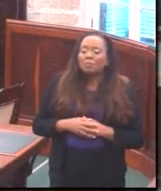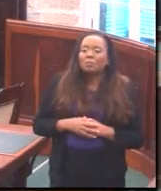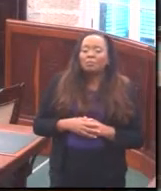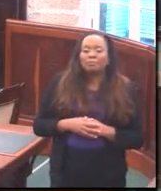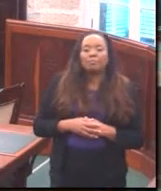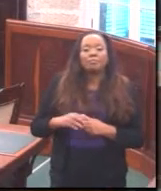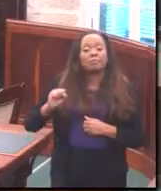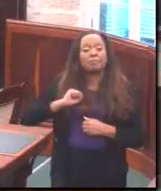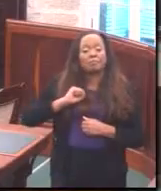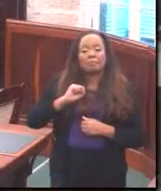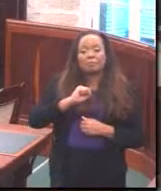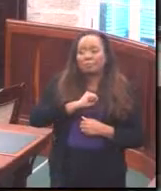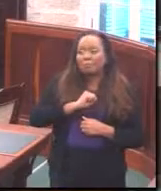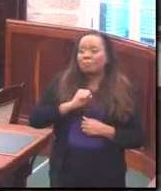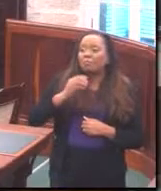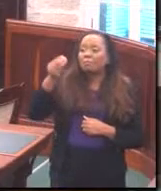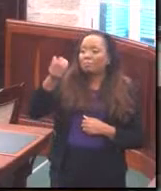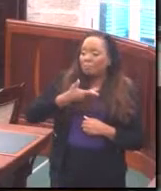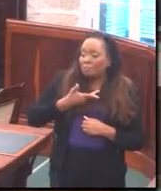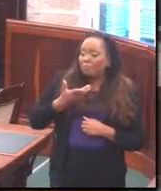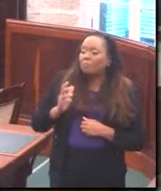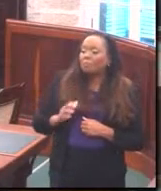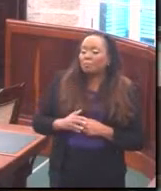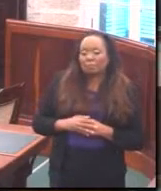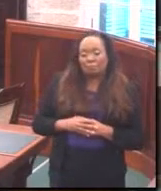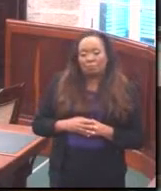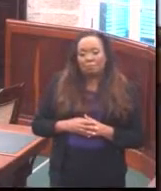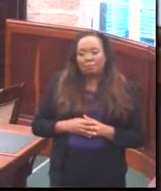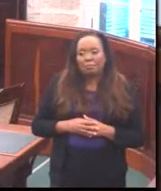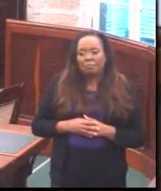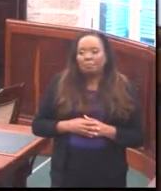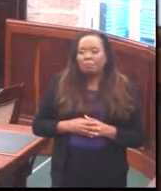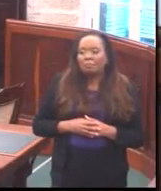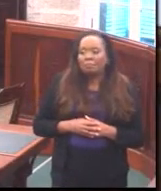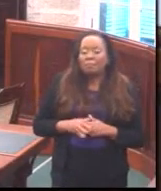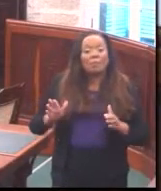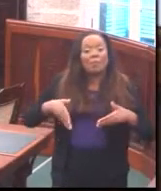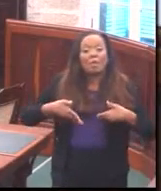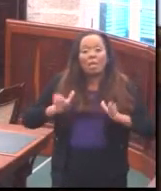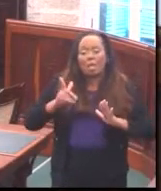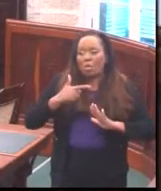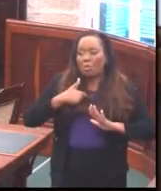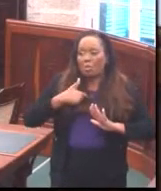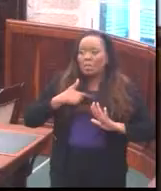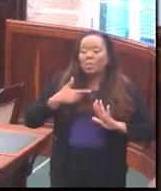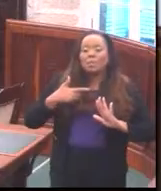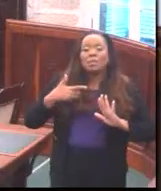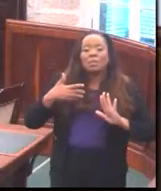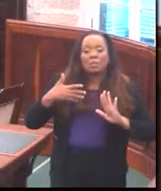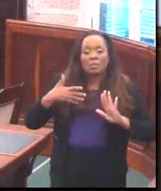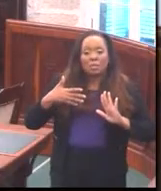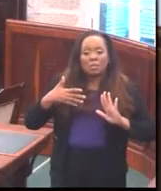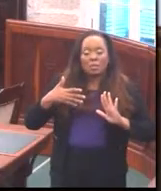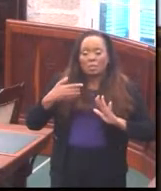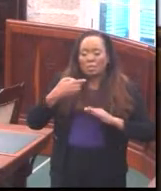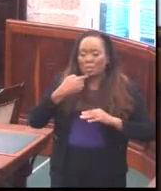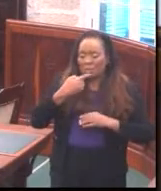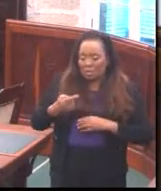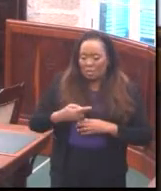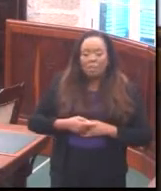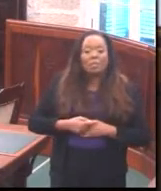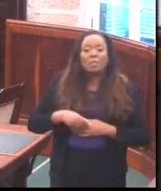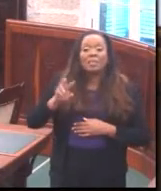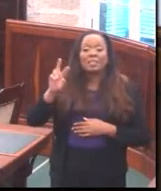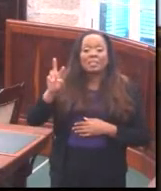message, and I put it like that, permit me to, sir, that in the second schedule, right,